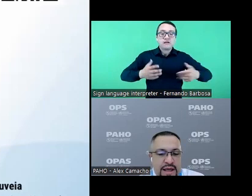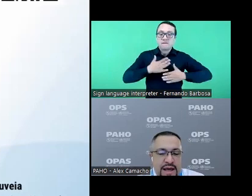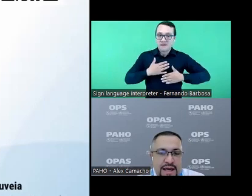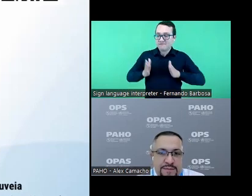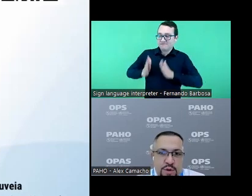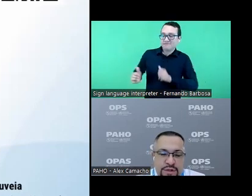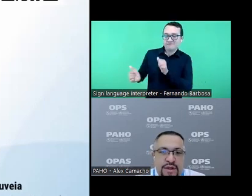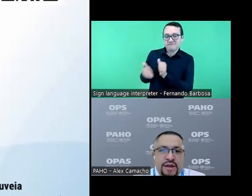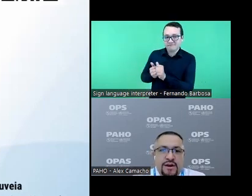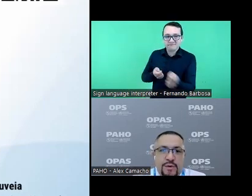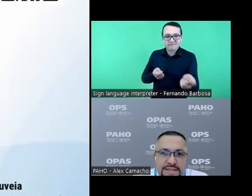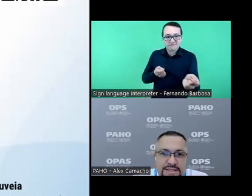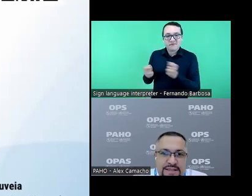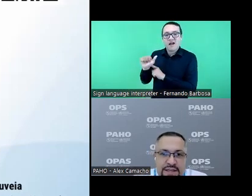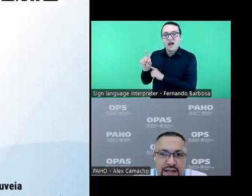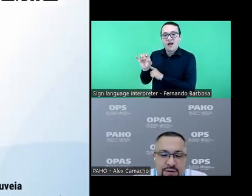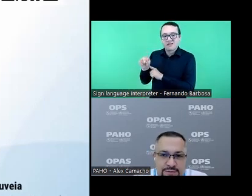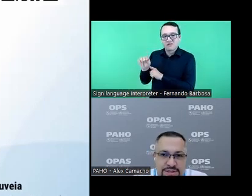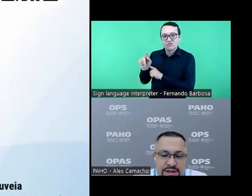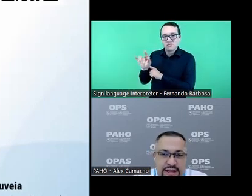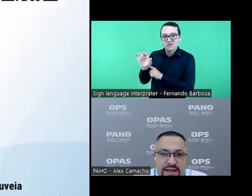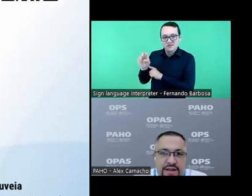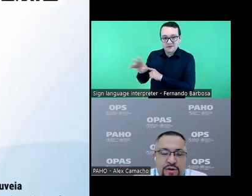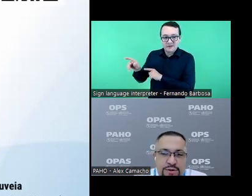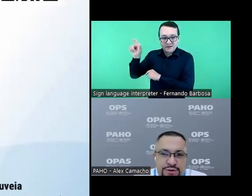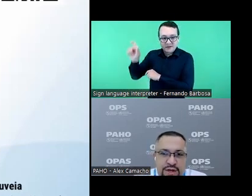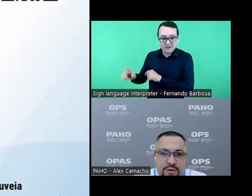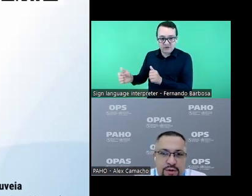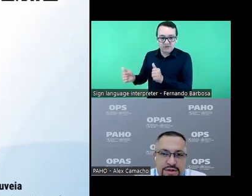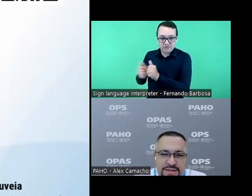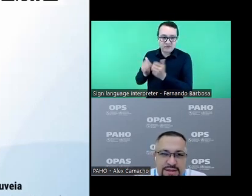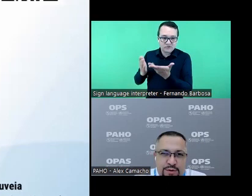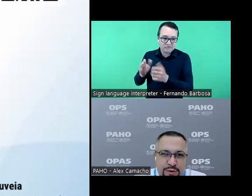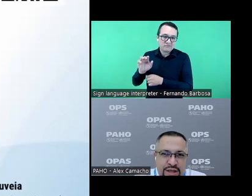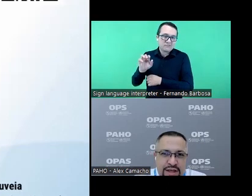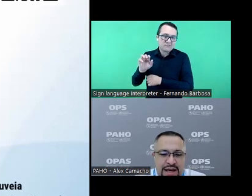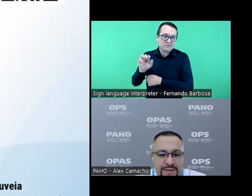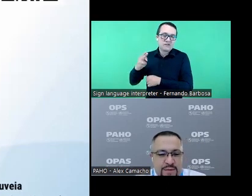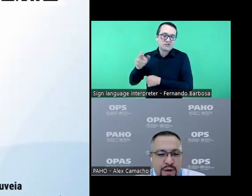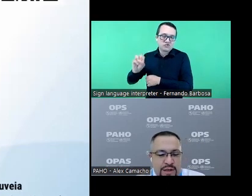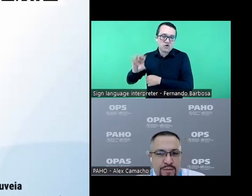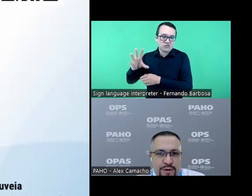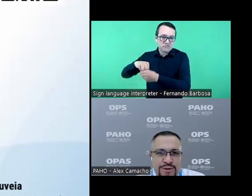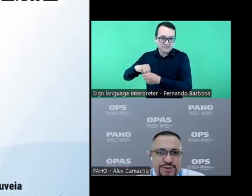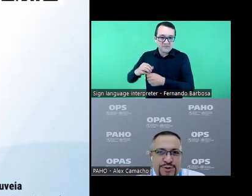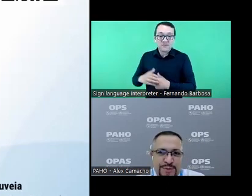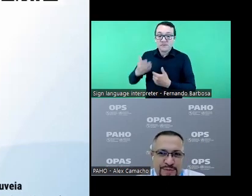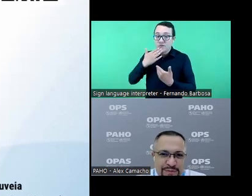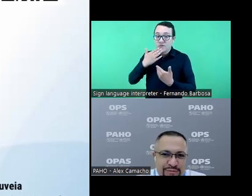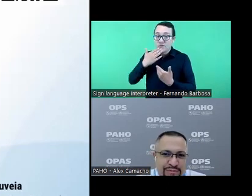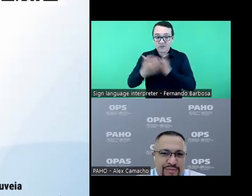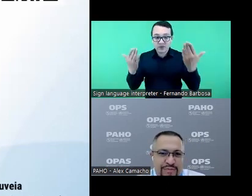colleague, Adam Tiliouine, who is a Technical Officer in WHO headquarters. Good morning, Adam. Welcome also to